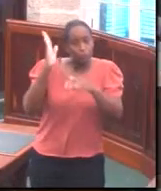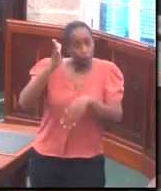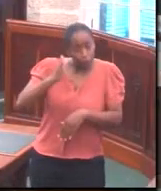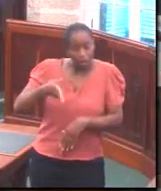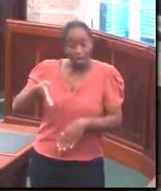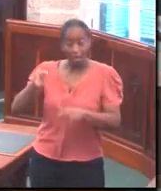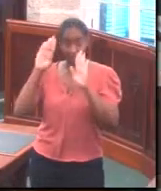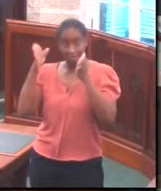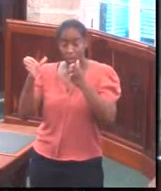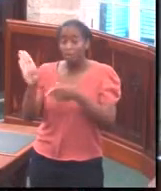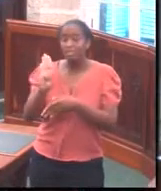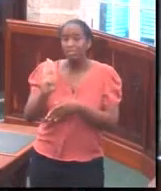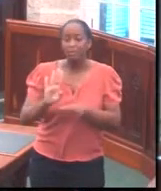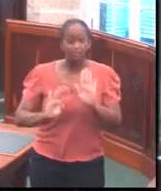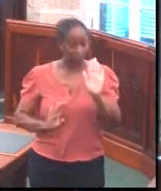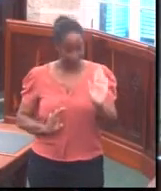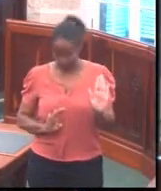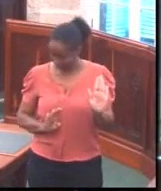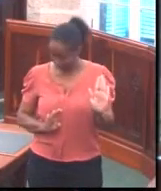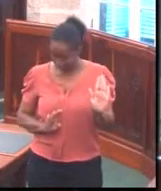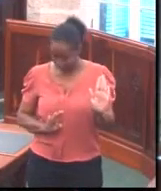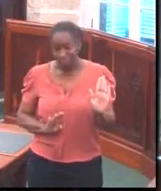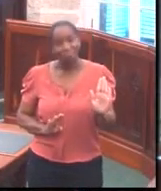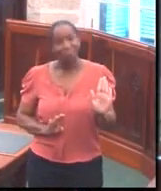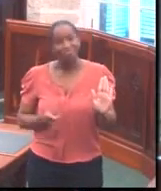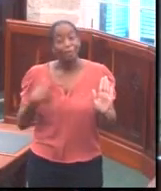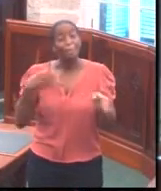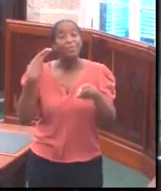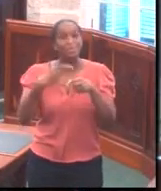remember, public. for the sake of brevity, right?